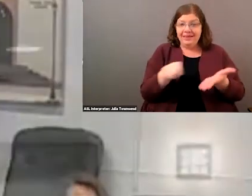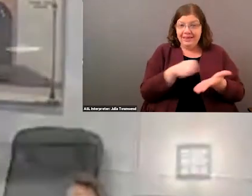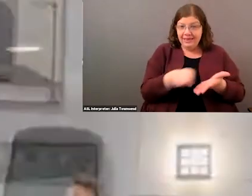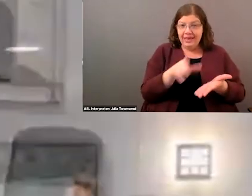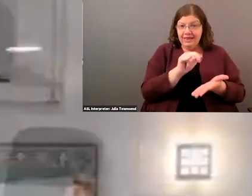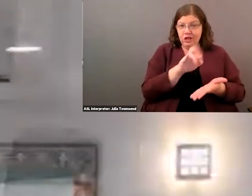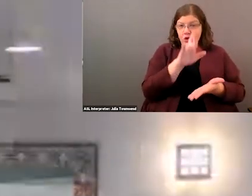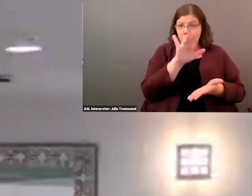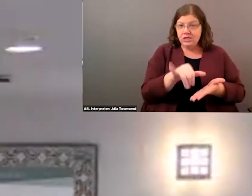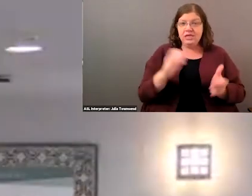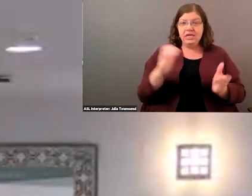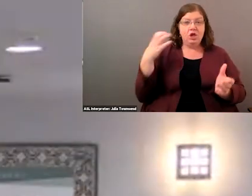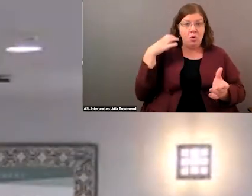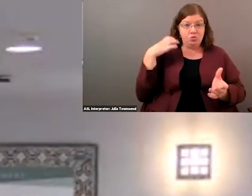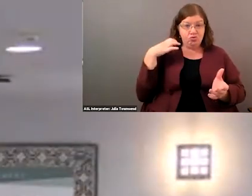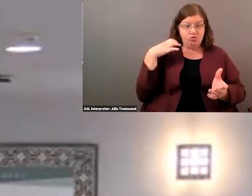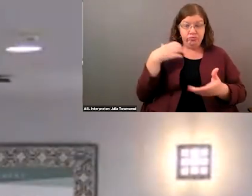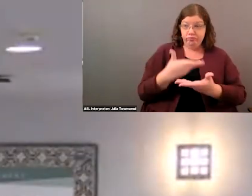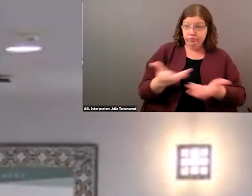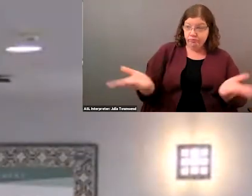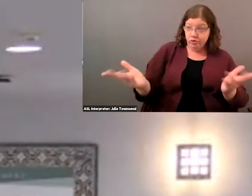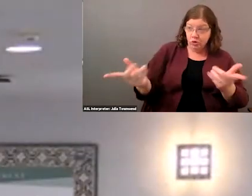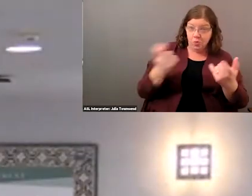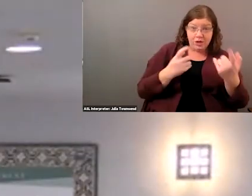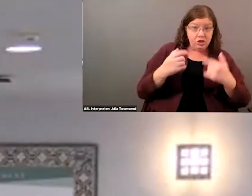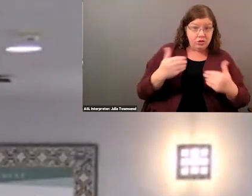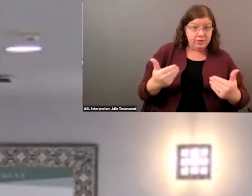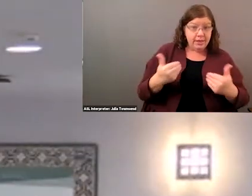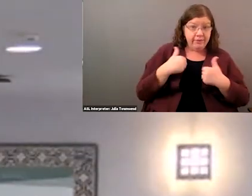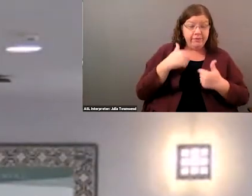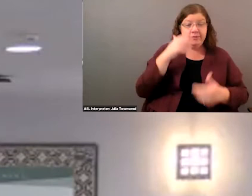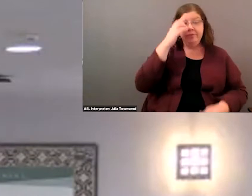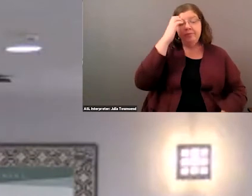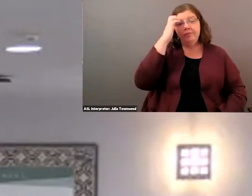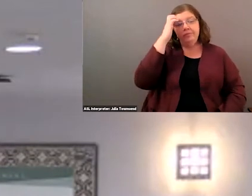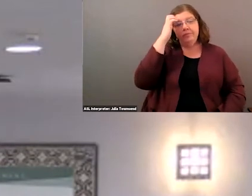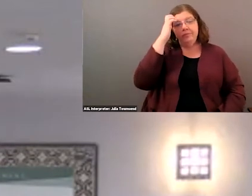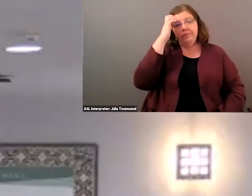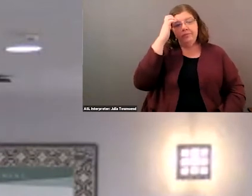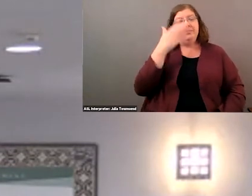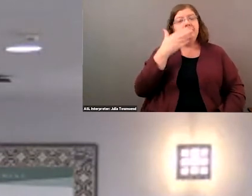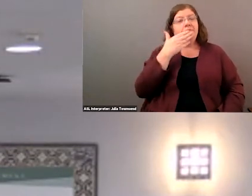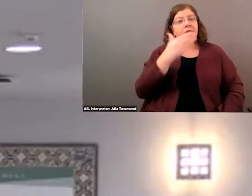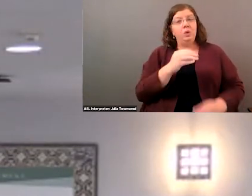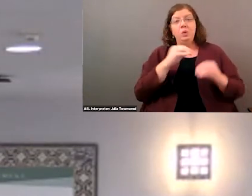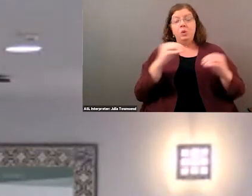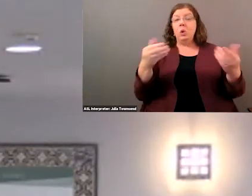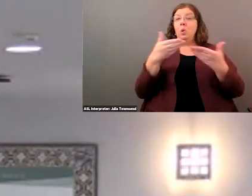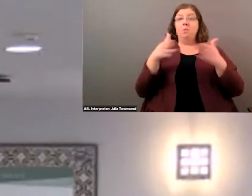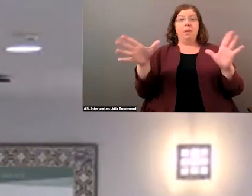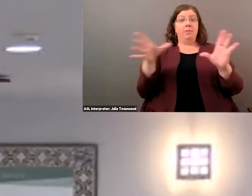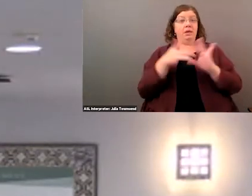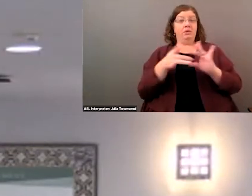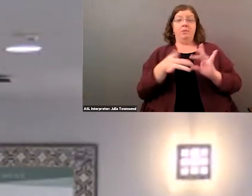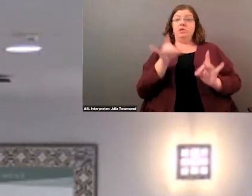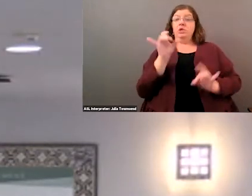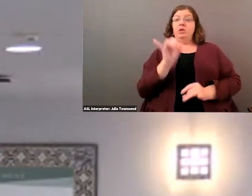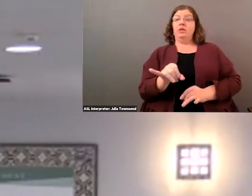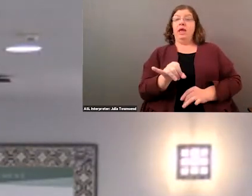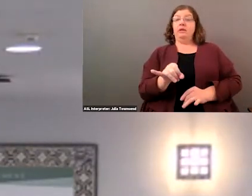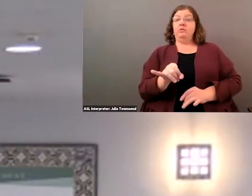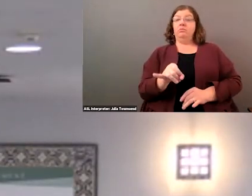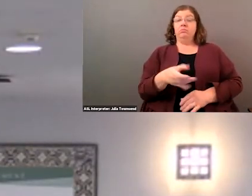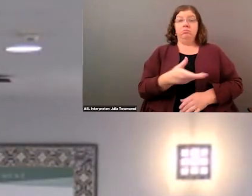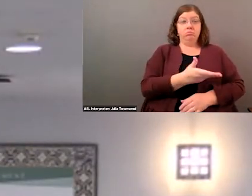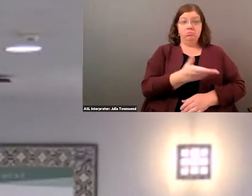Thank you. We do not have any public comments on this item, so I'd like to turn it over to the board for any comments or questions.